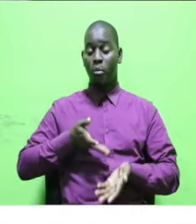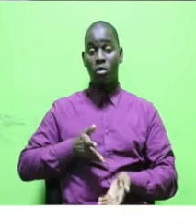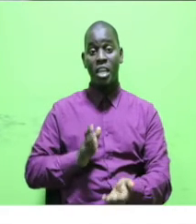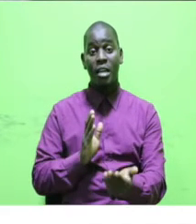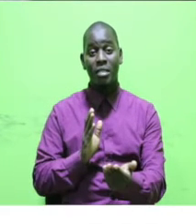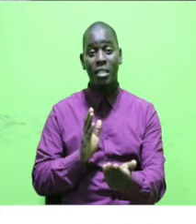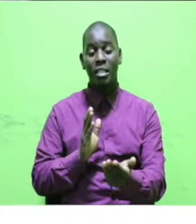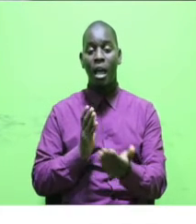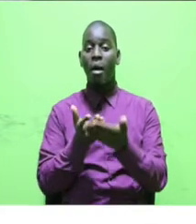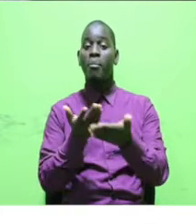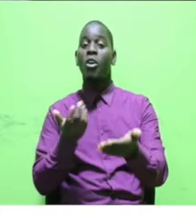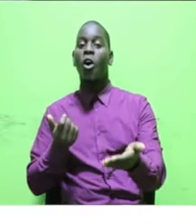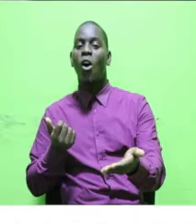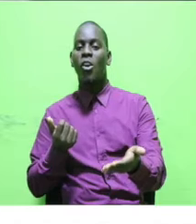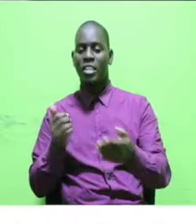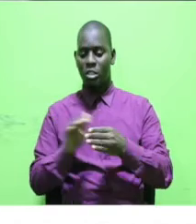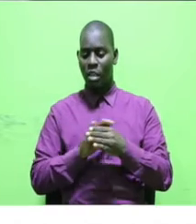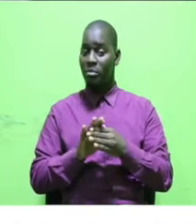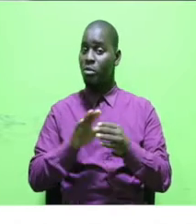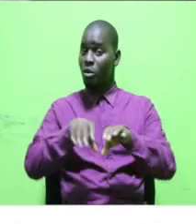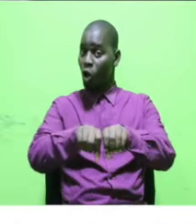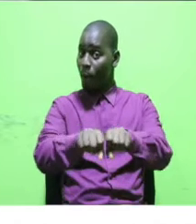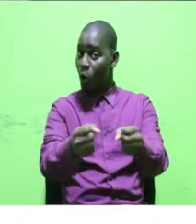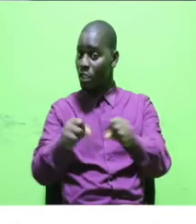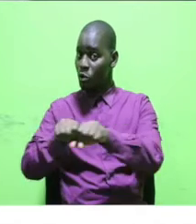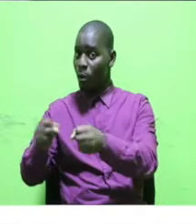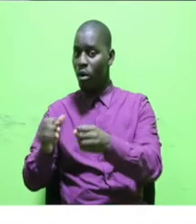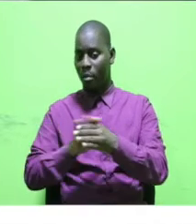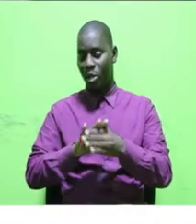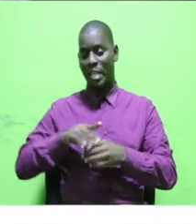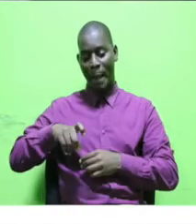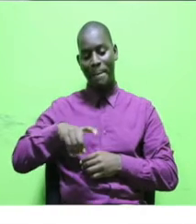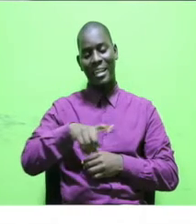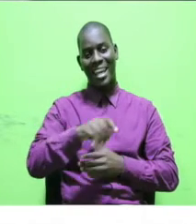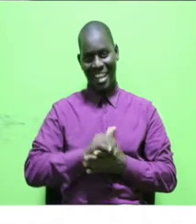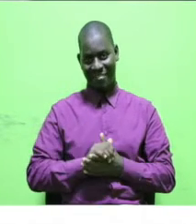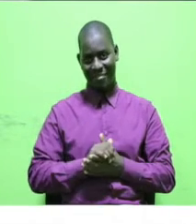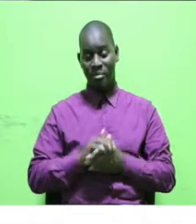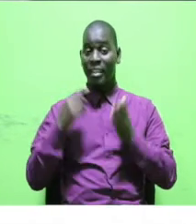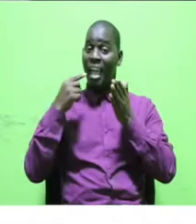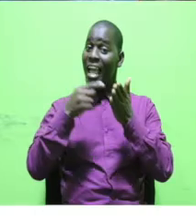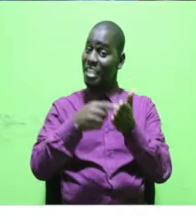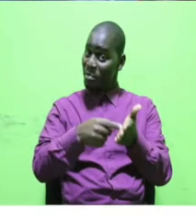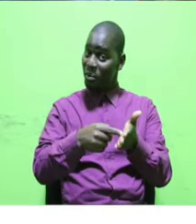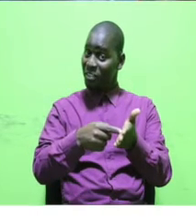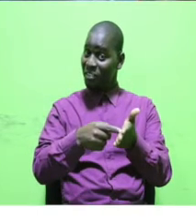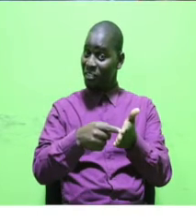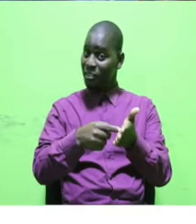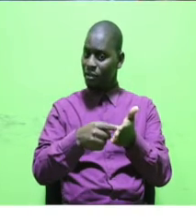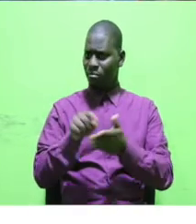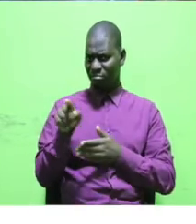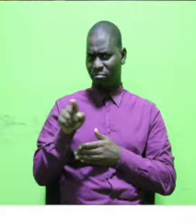waste because cannot be decomposed by bacteria. Example of non-biodegradable